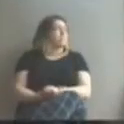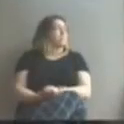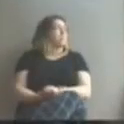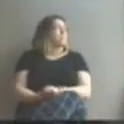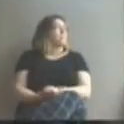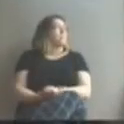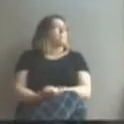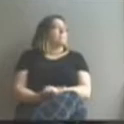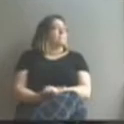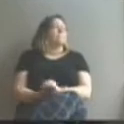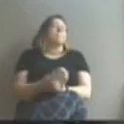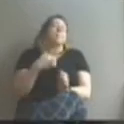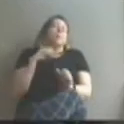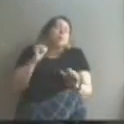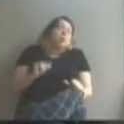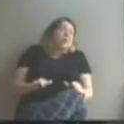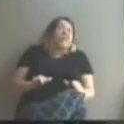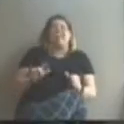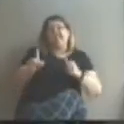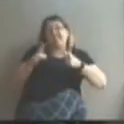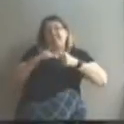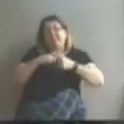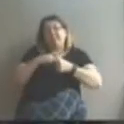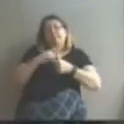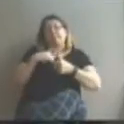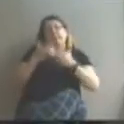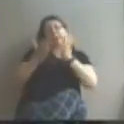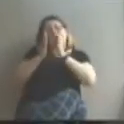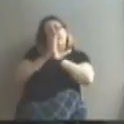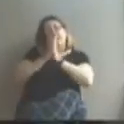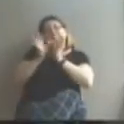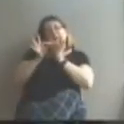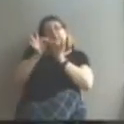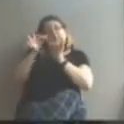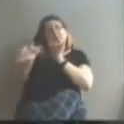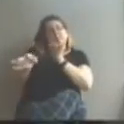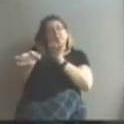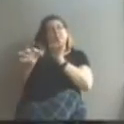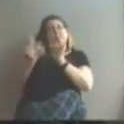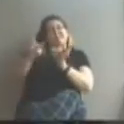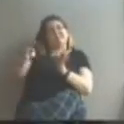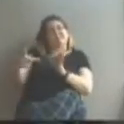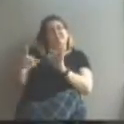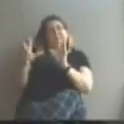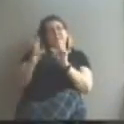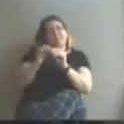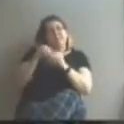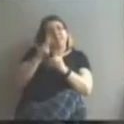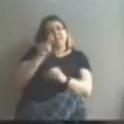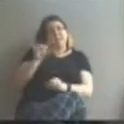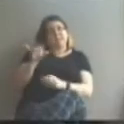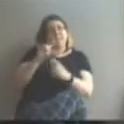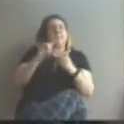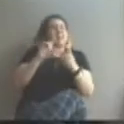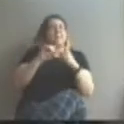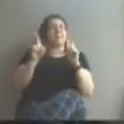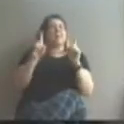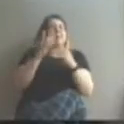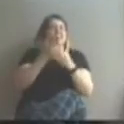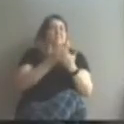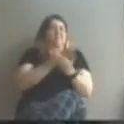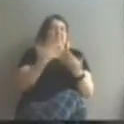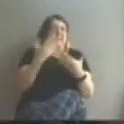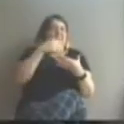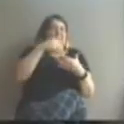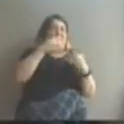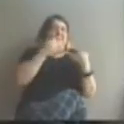I could have, and actually originally had asked to push this back to our second meeting in May, but it became apparent that there were some items in